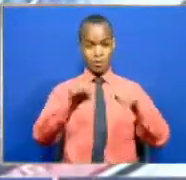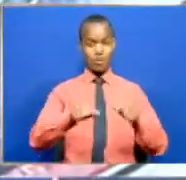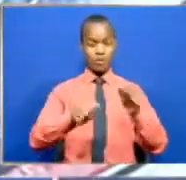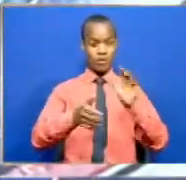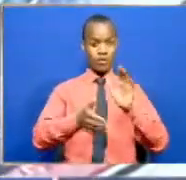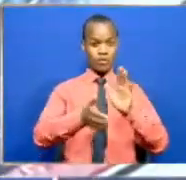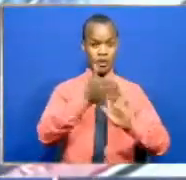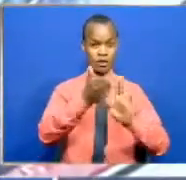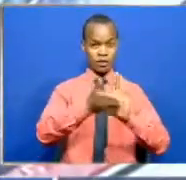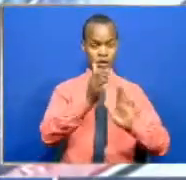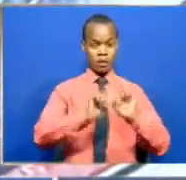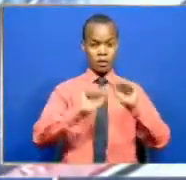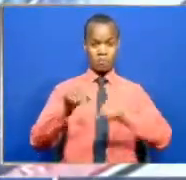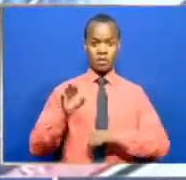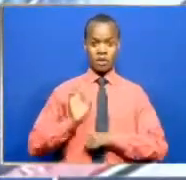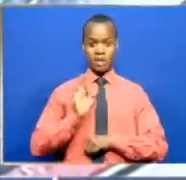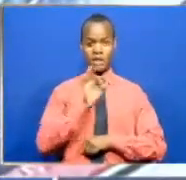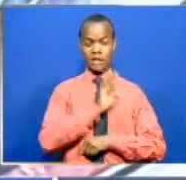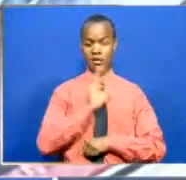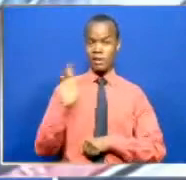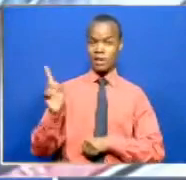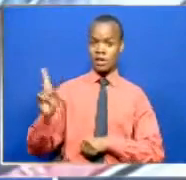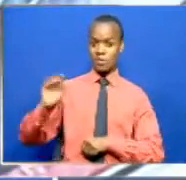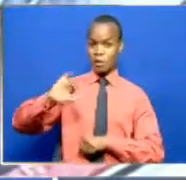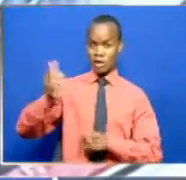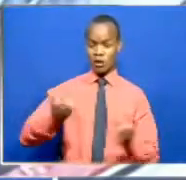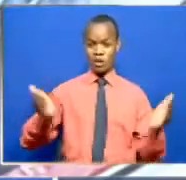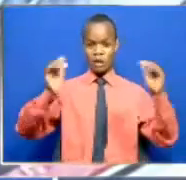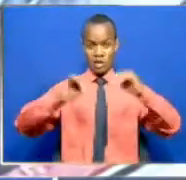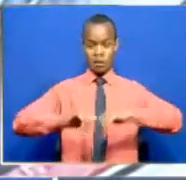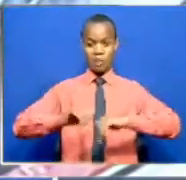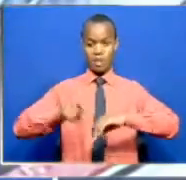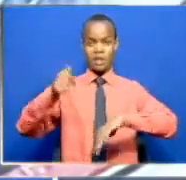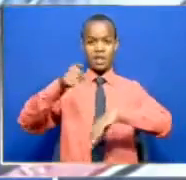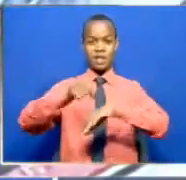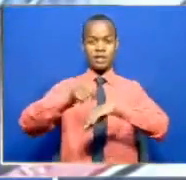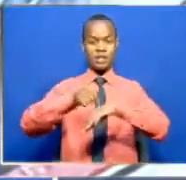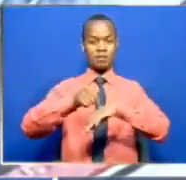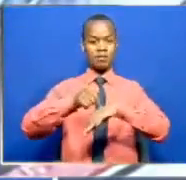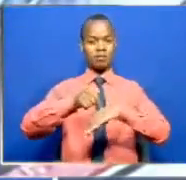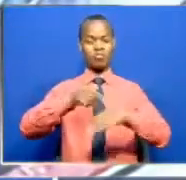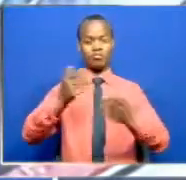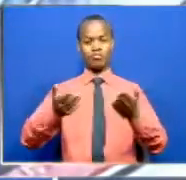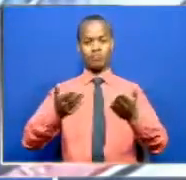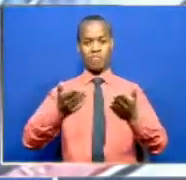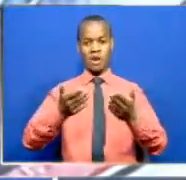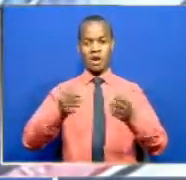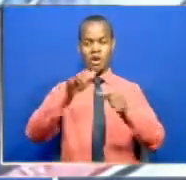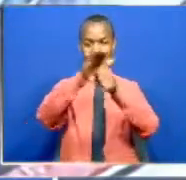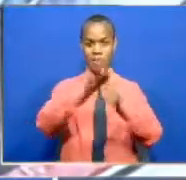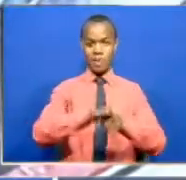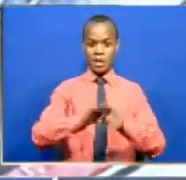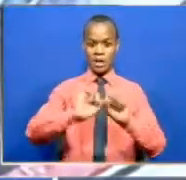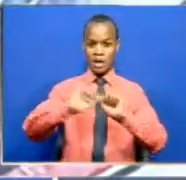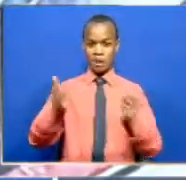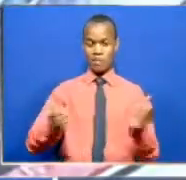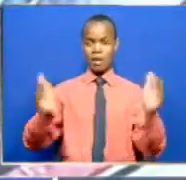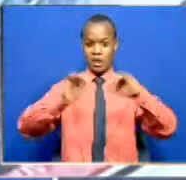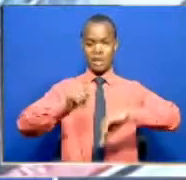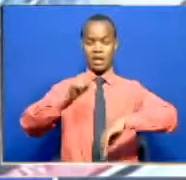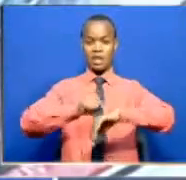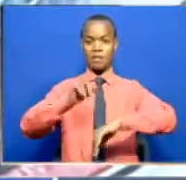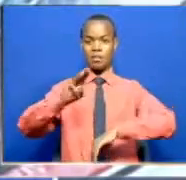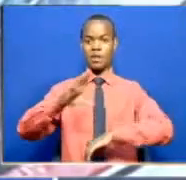disarmament of staff at the Nairobi County Assembly just hours after violent altercations at the Assembly left an MCA